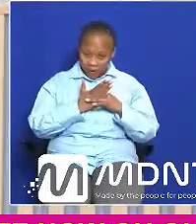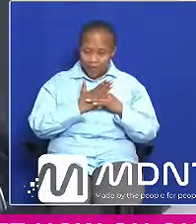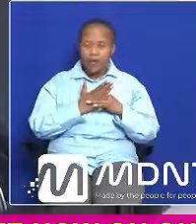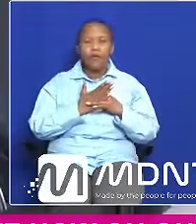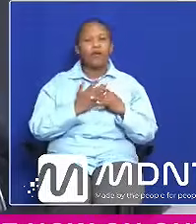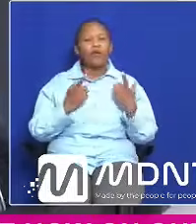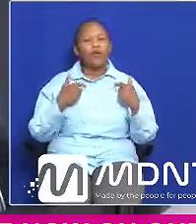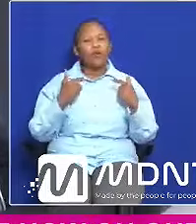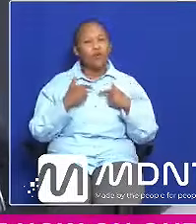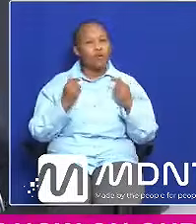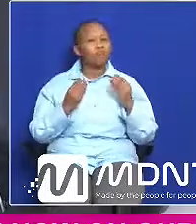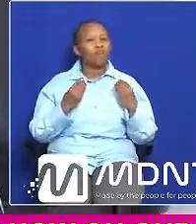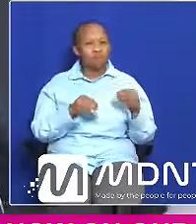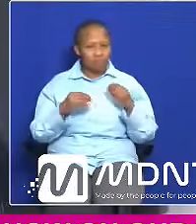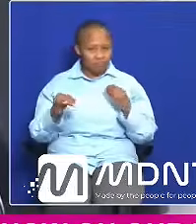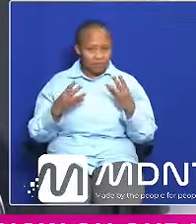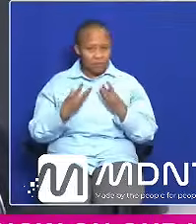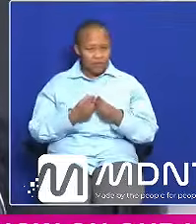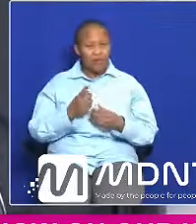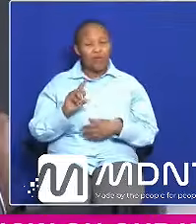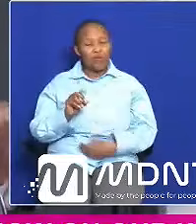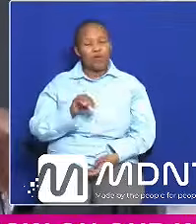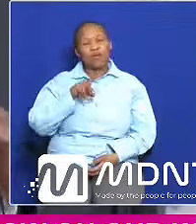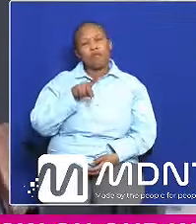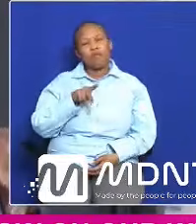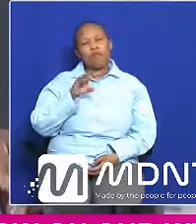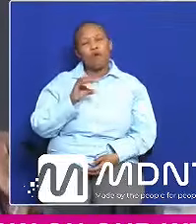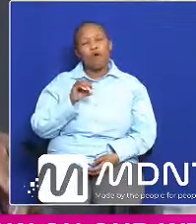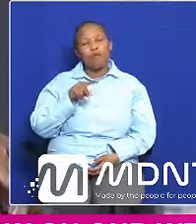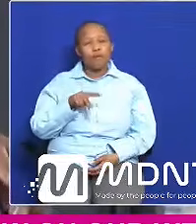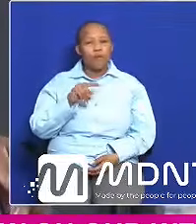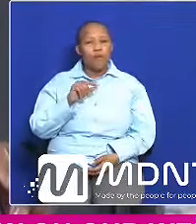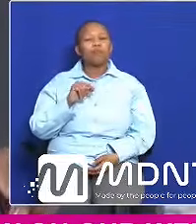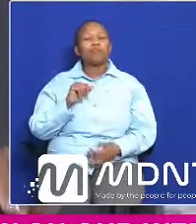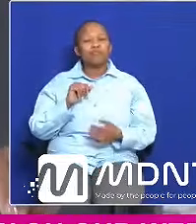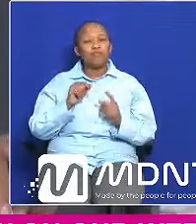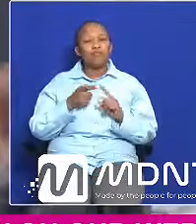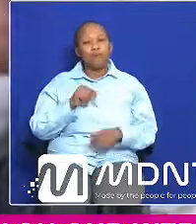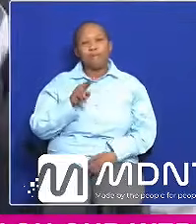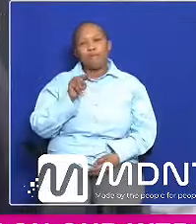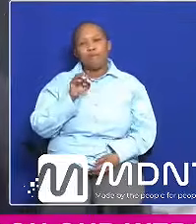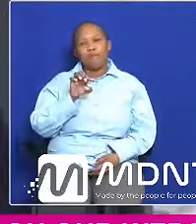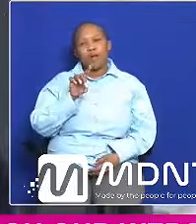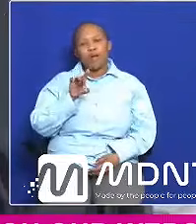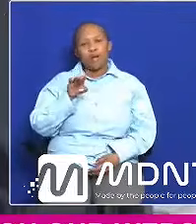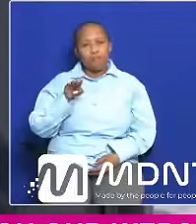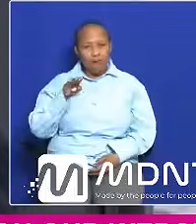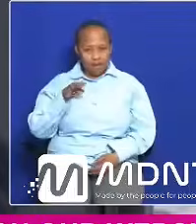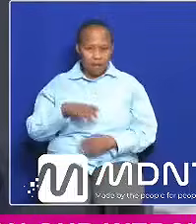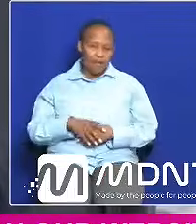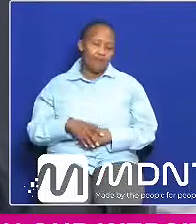POPs from Nedbank. And I think Ms. van der Heever had